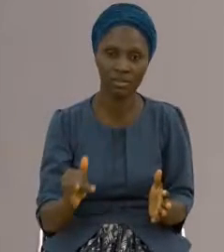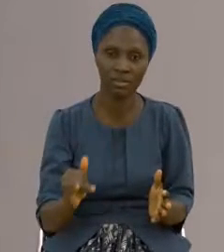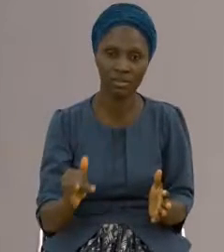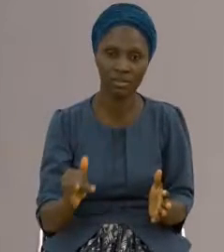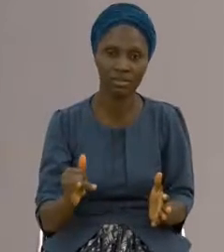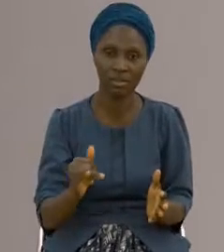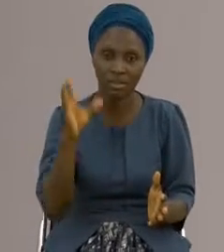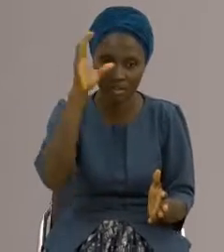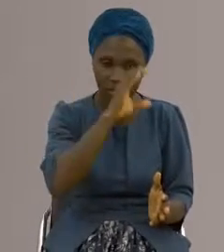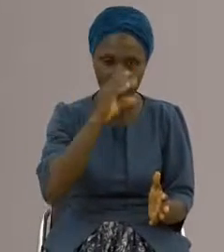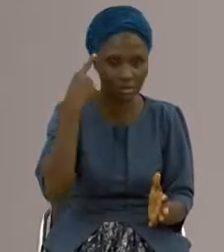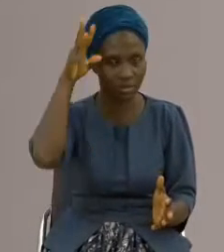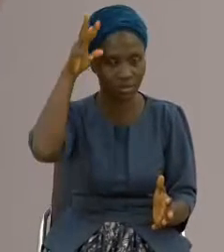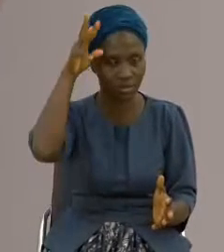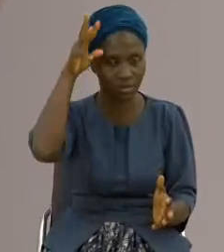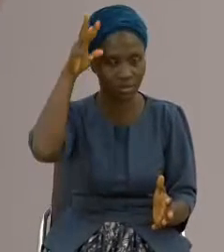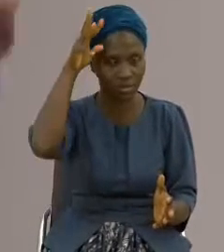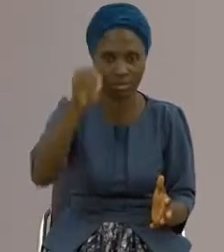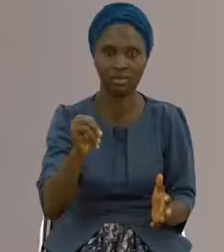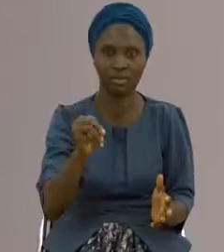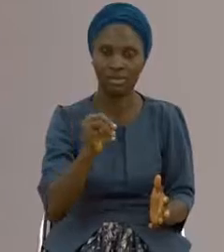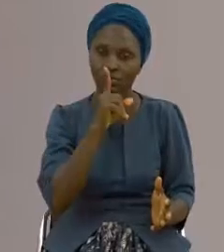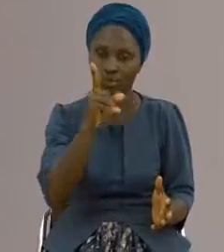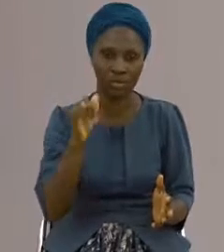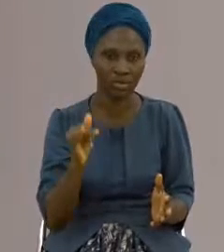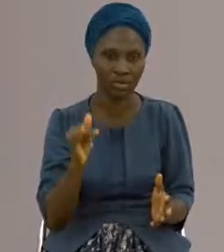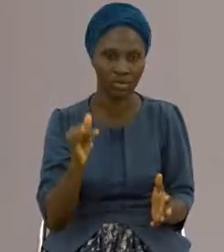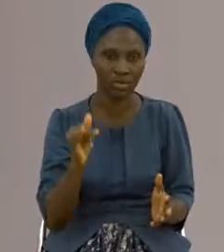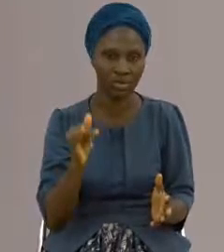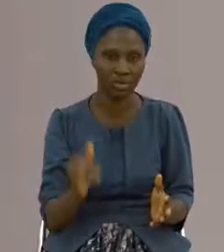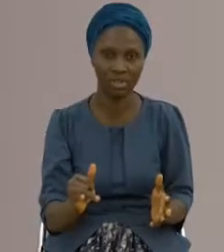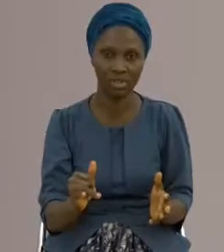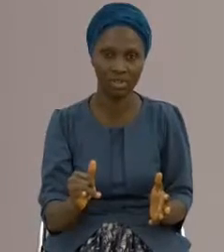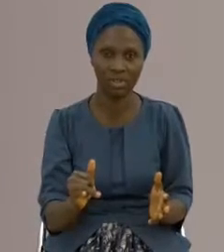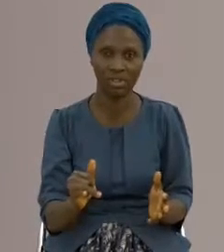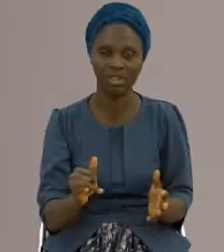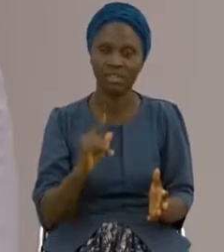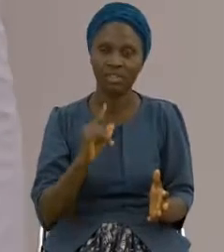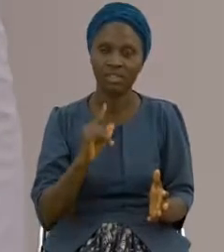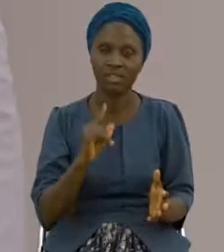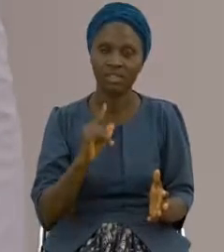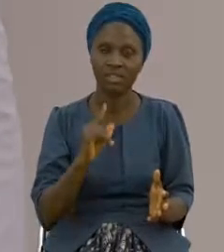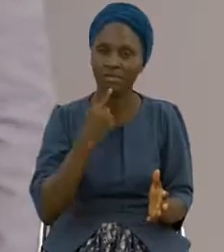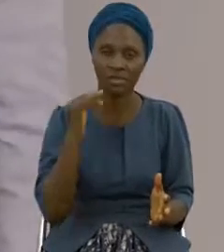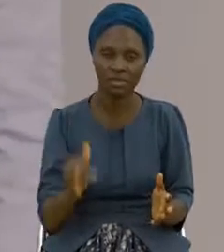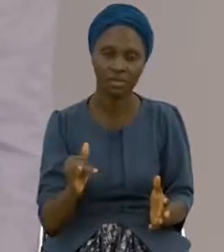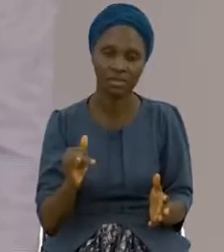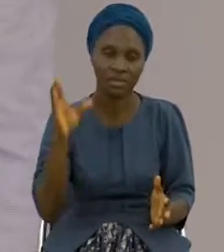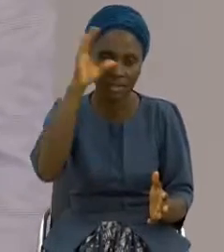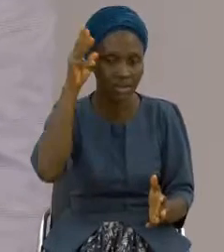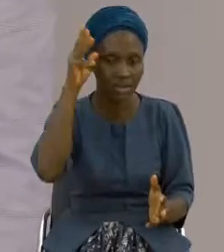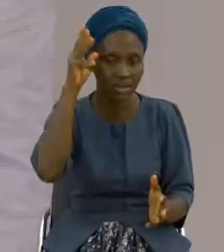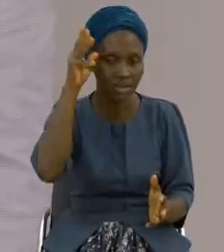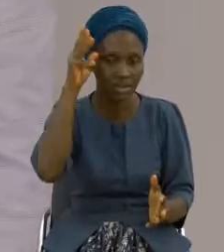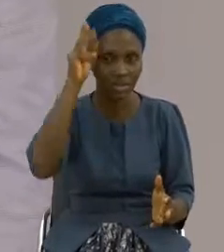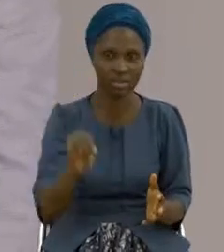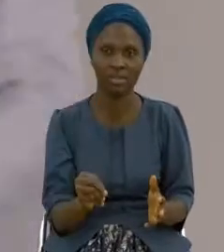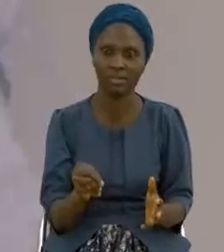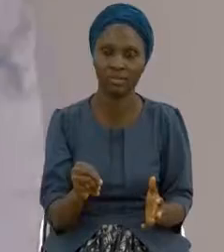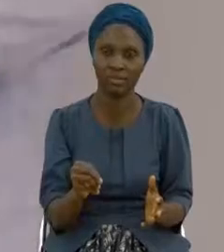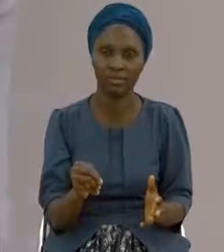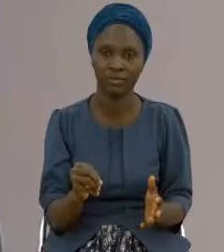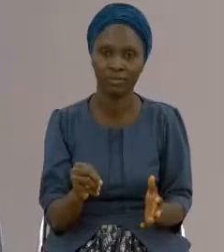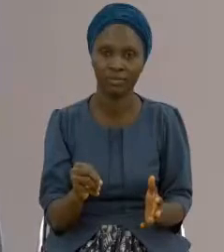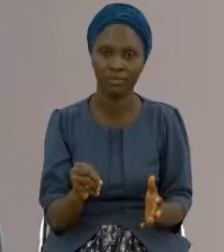him, passionately seek him, zealously seek him. He, the Almighty